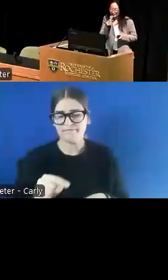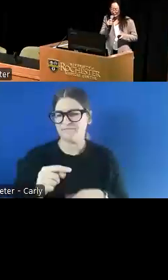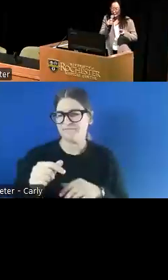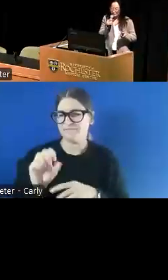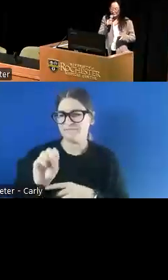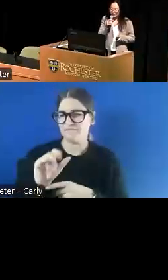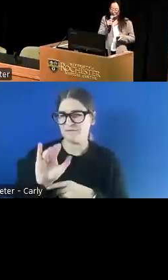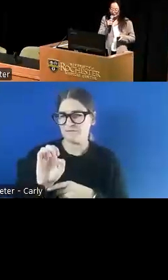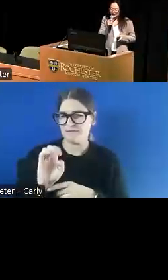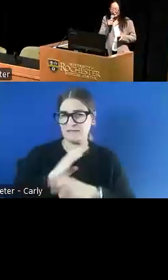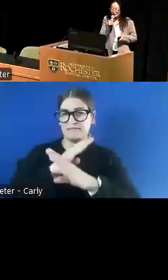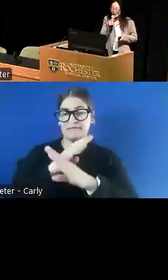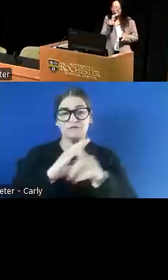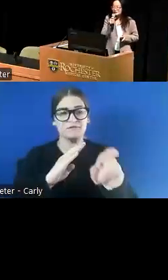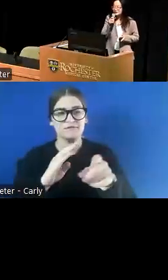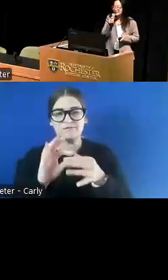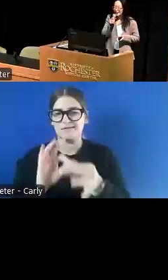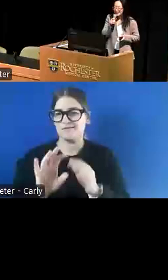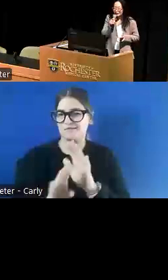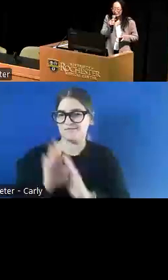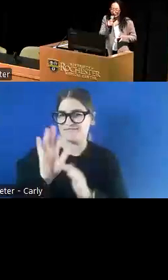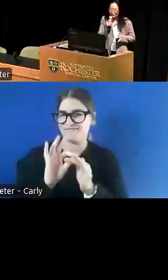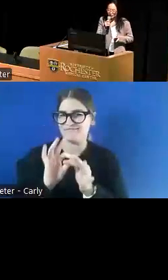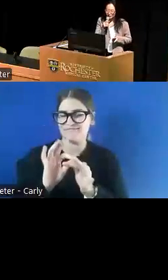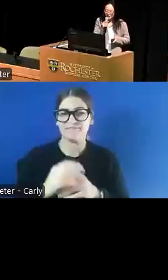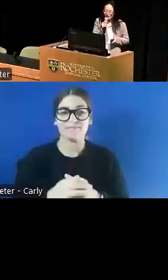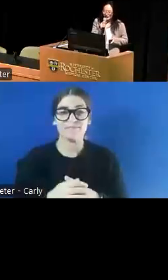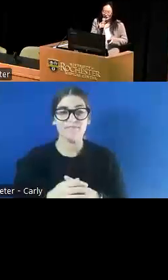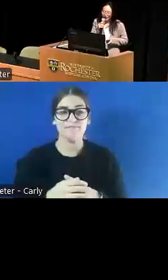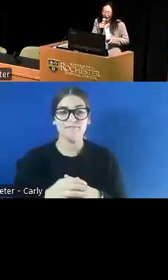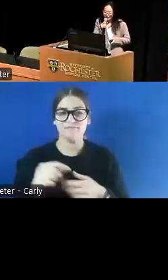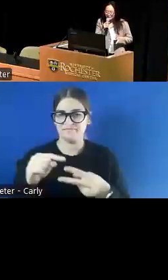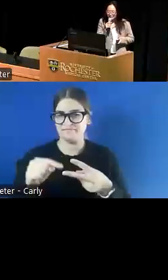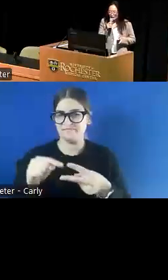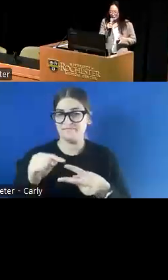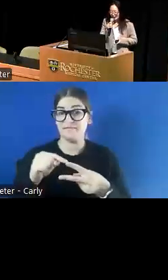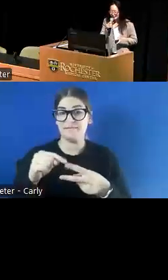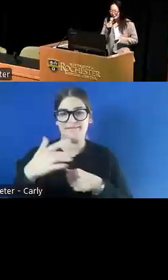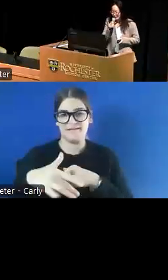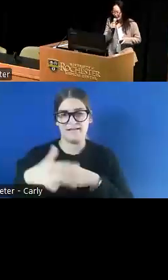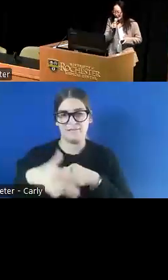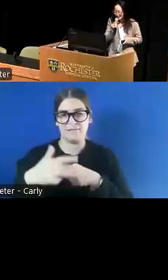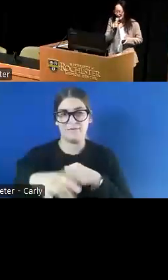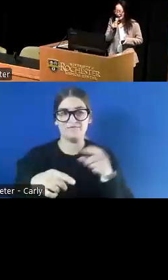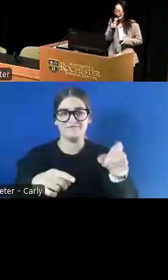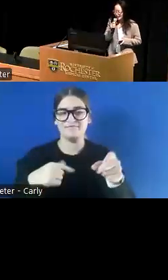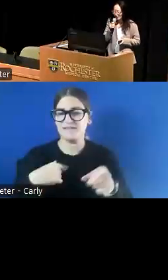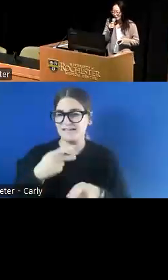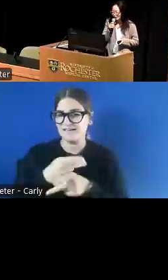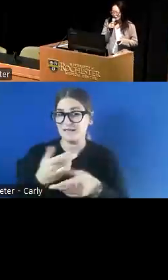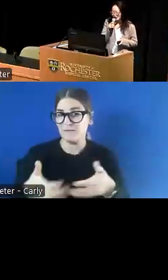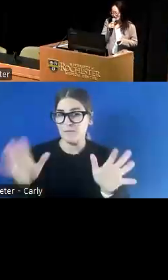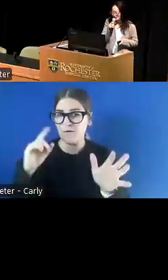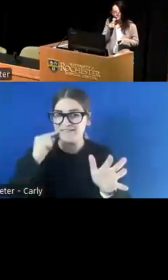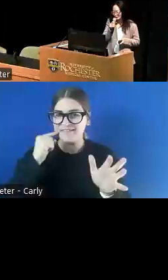some of the sub-themes of building relationship. And first, being available. I keep a bowl of candy on my desk, and I call